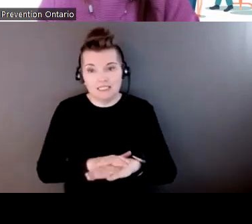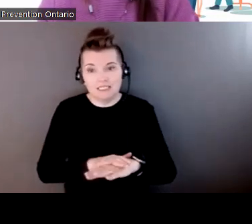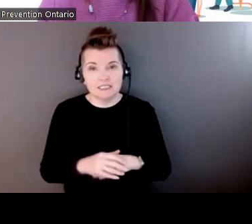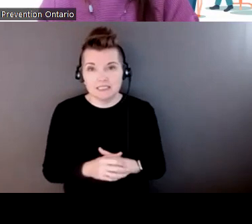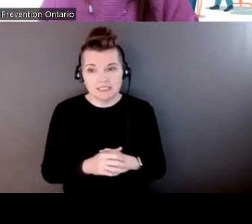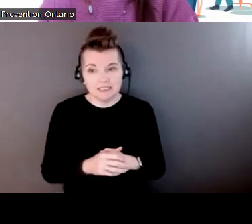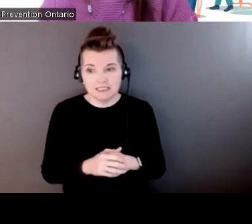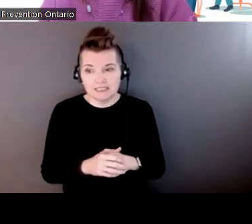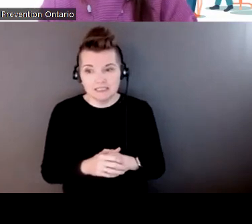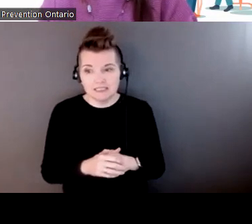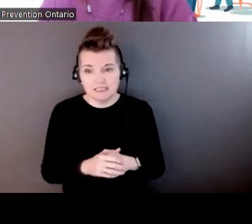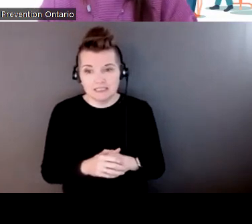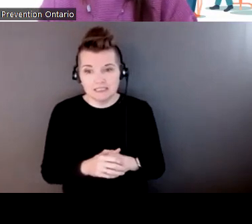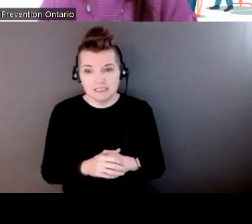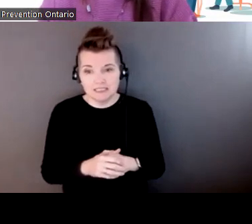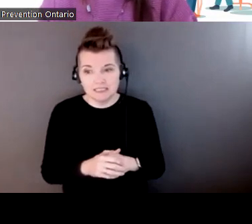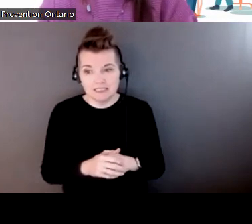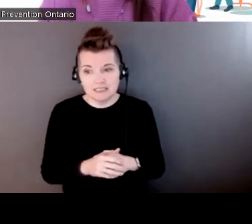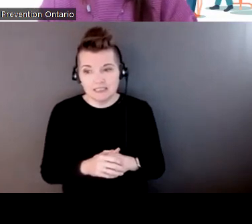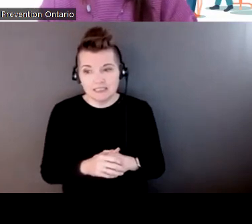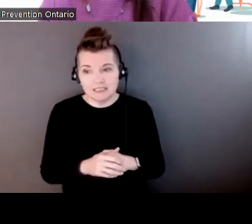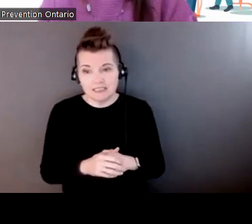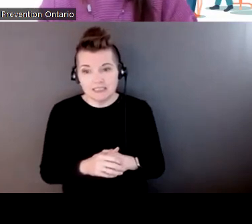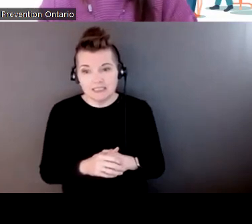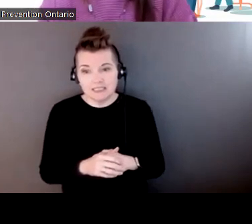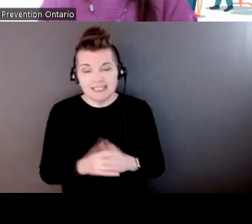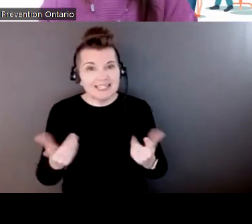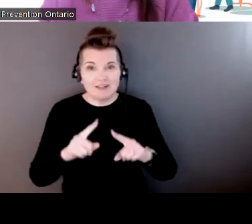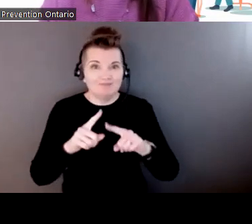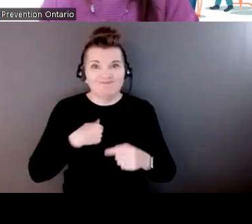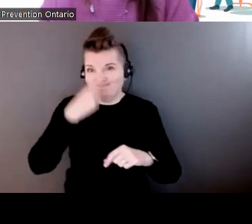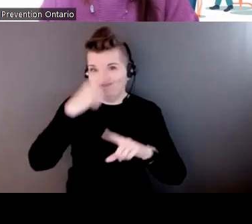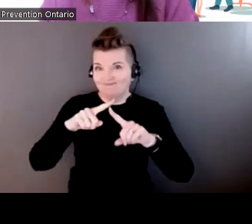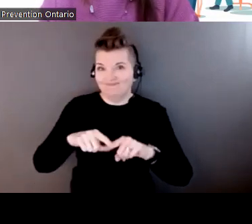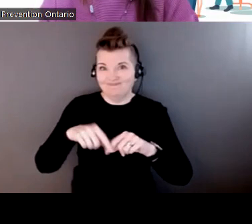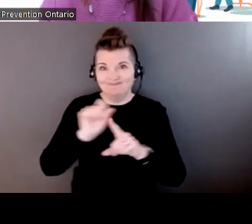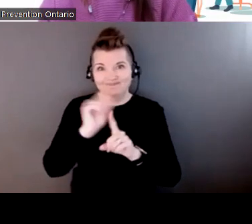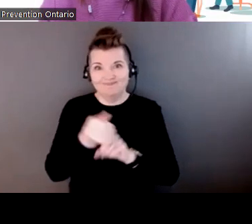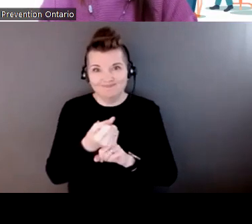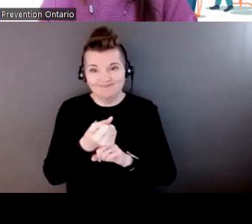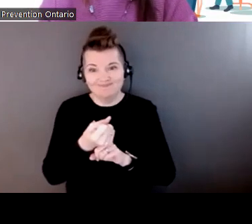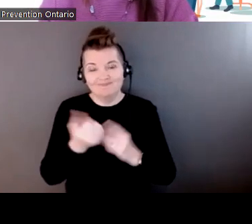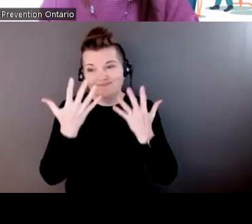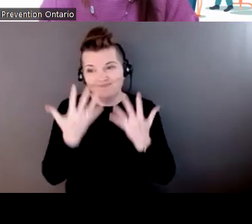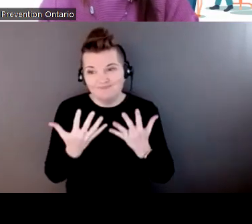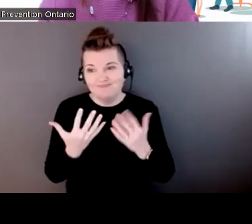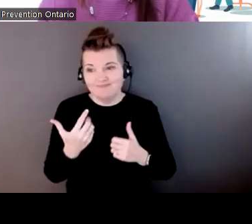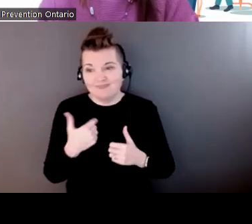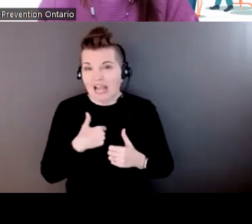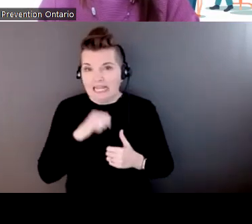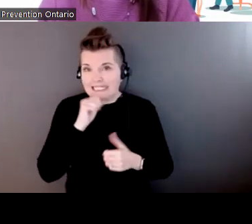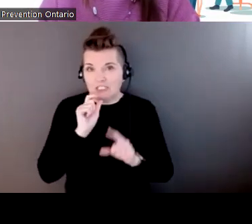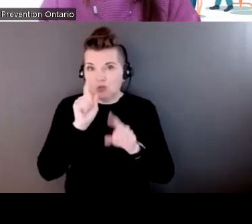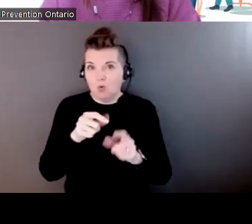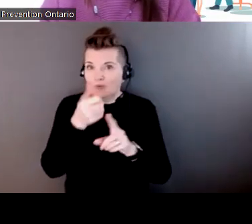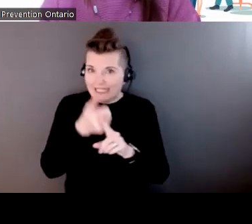on the circumstances and the situation of what was being talked in those contexts. And I unfortunately didn't get to attend all the sessions because I